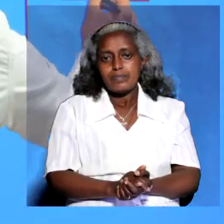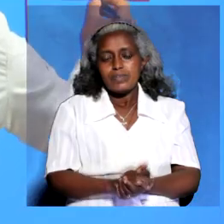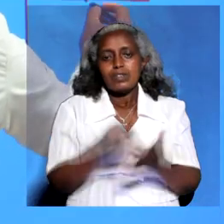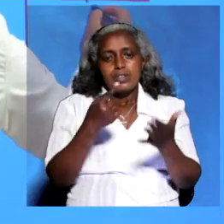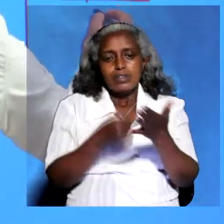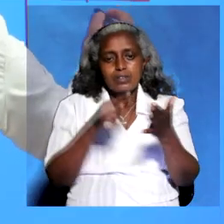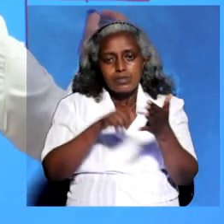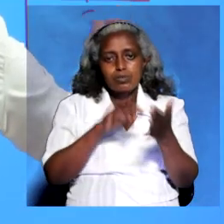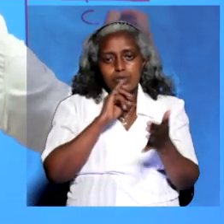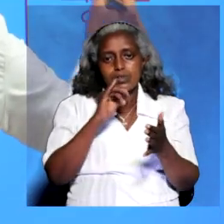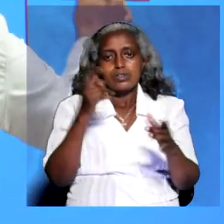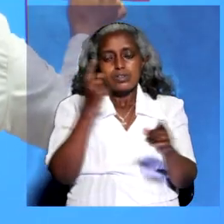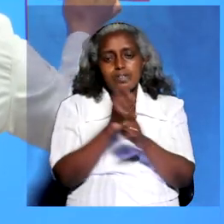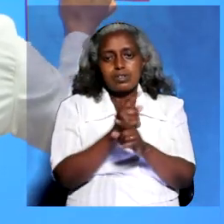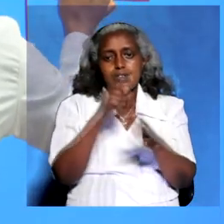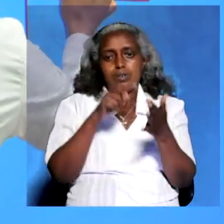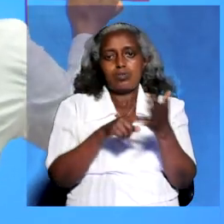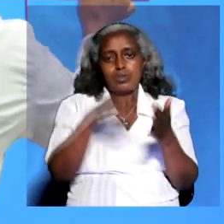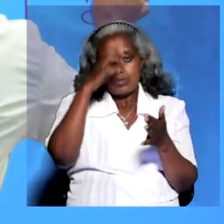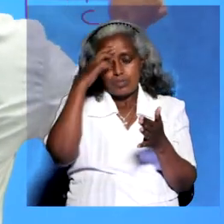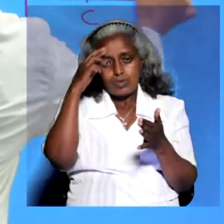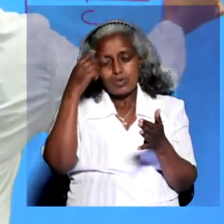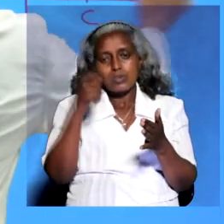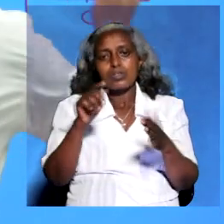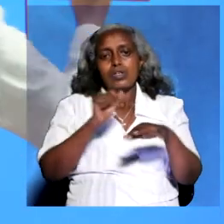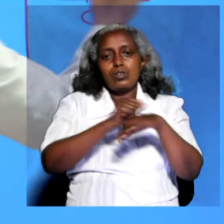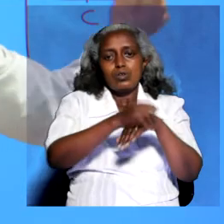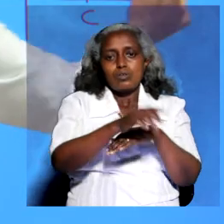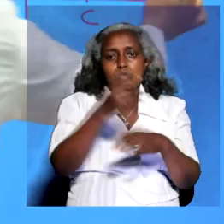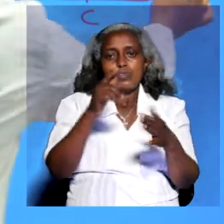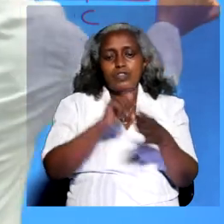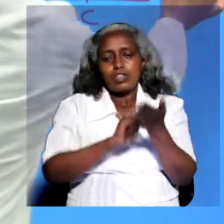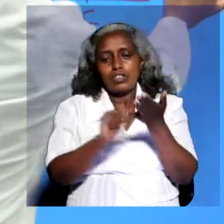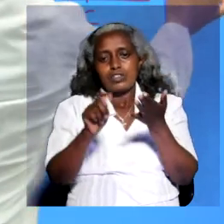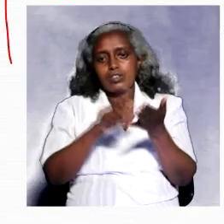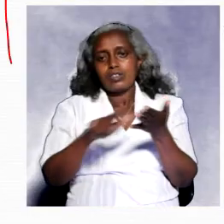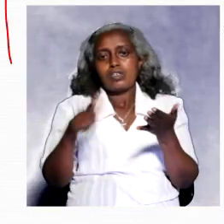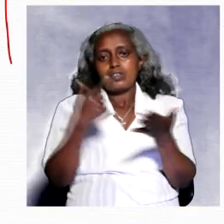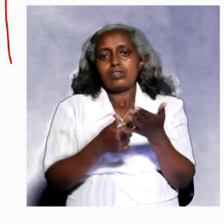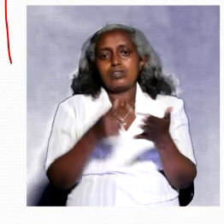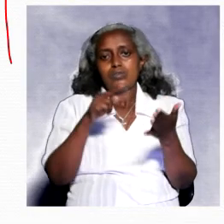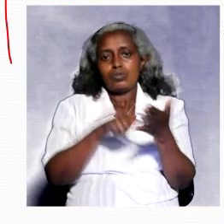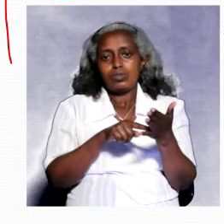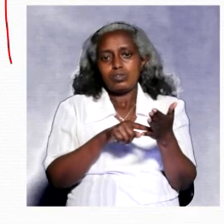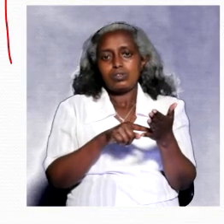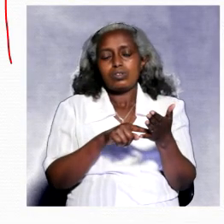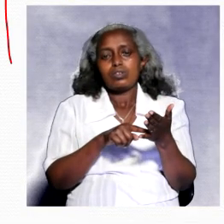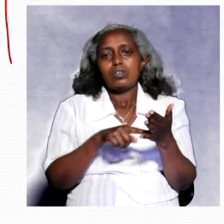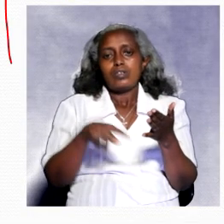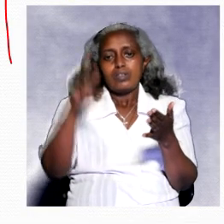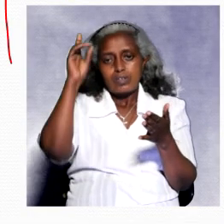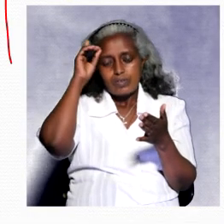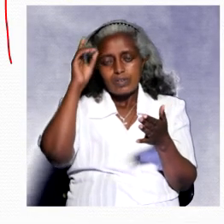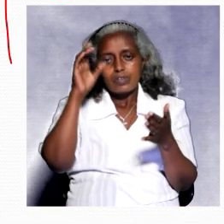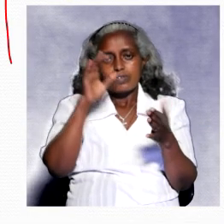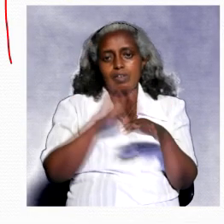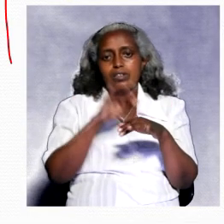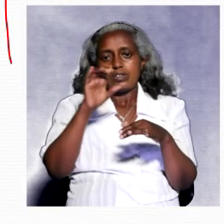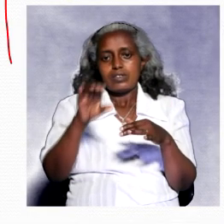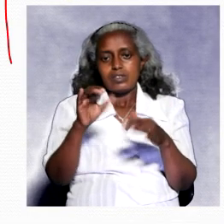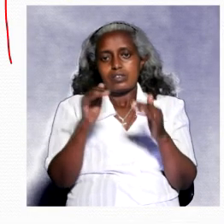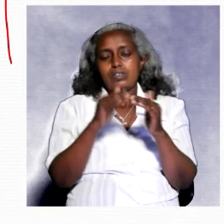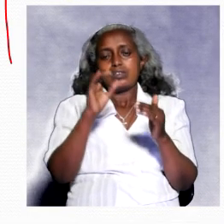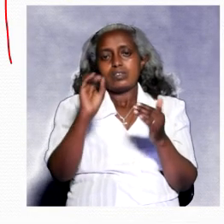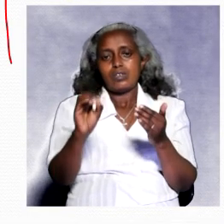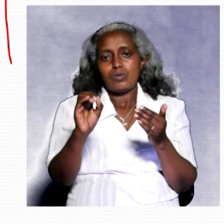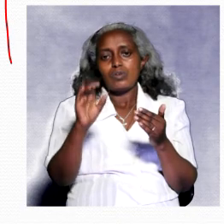This point is a critical point because the slope of tangent line at this point, the derivative at c is it is 0.